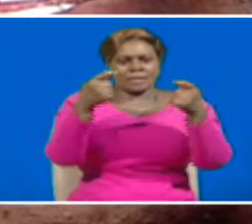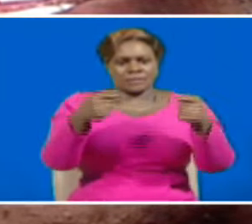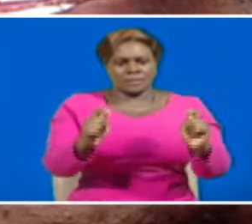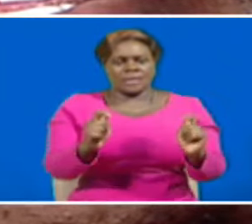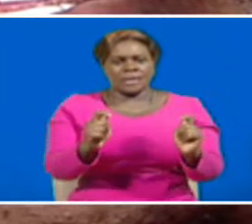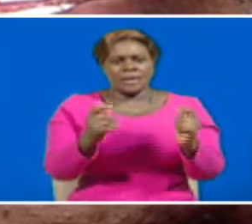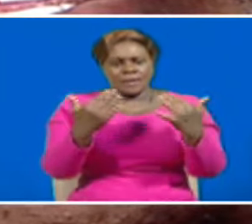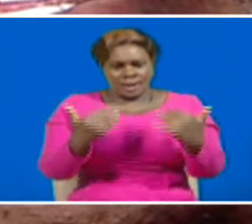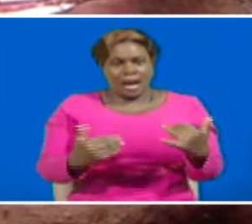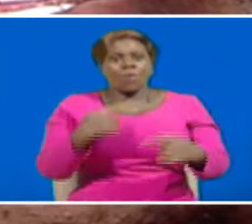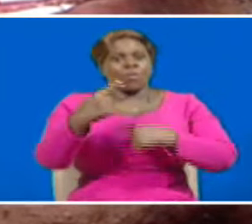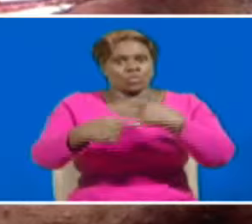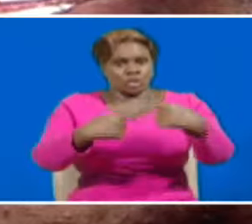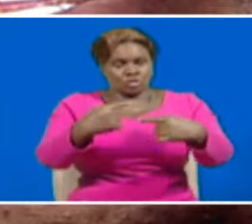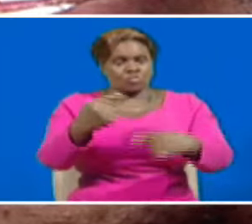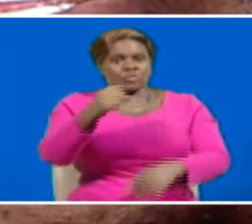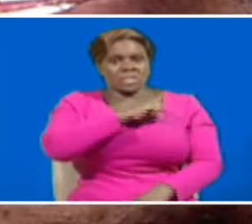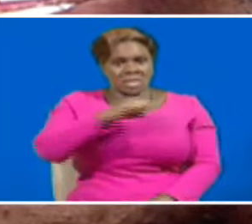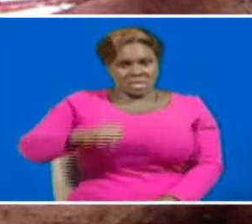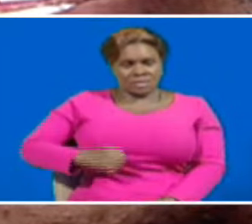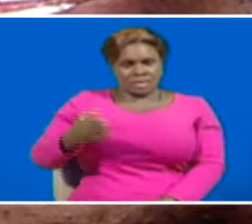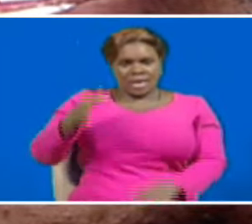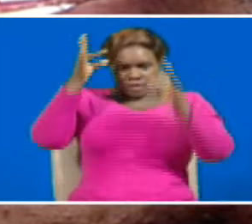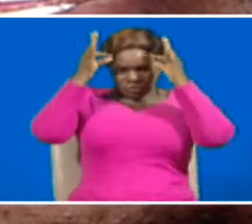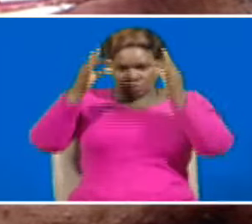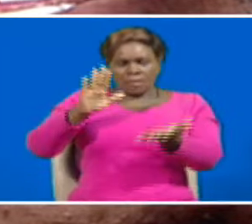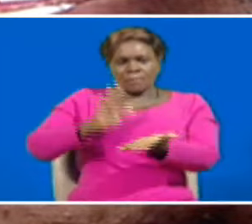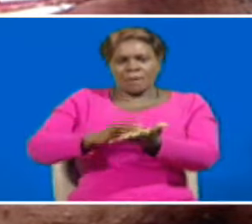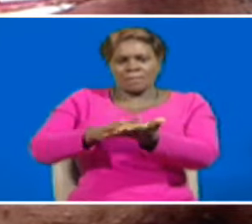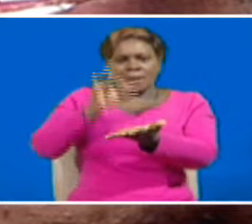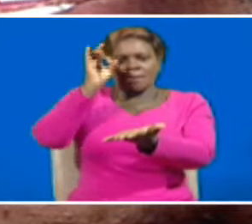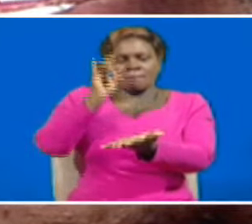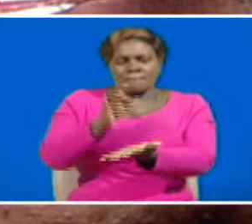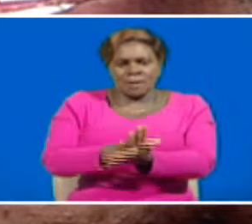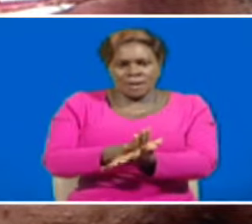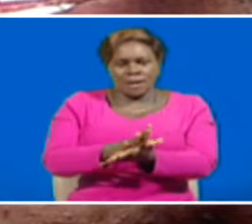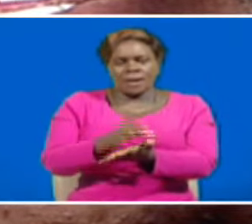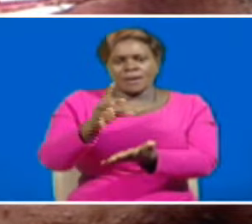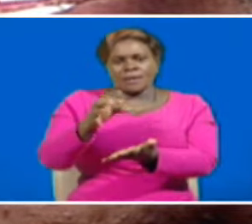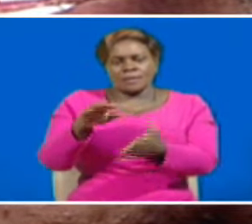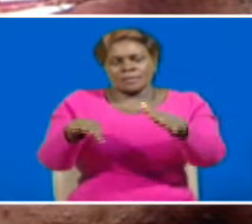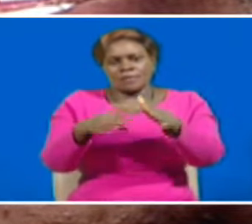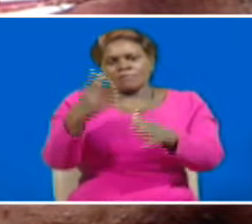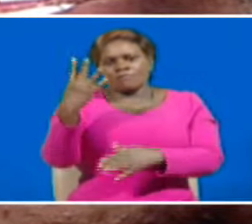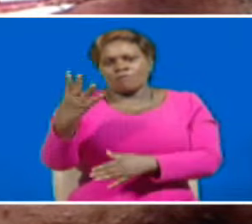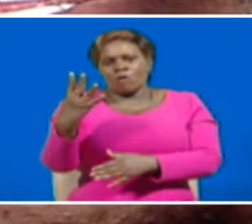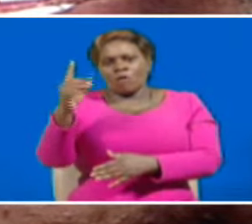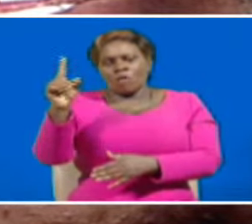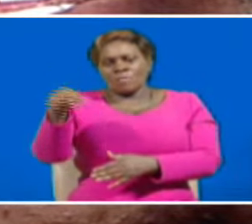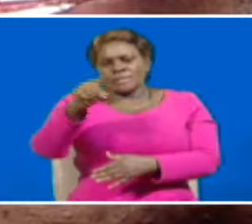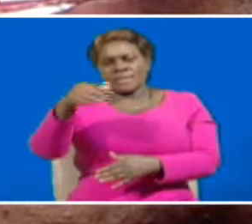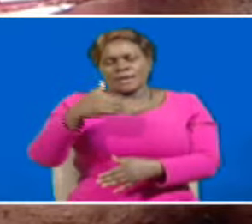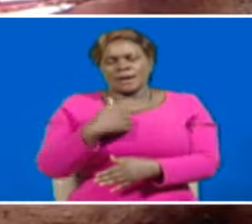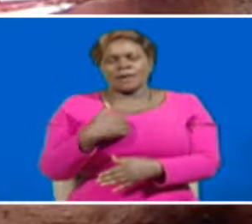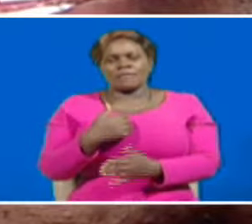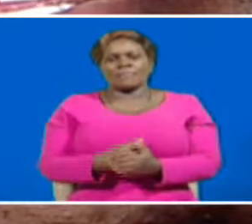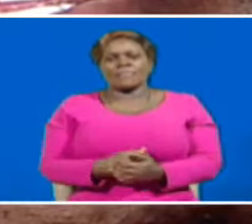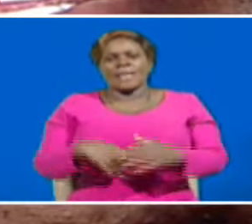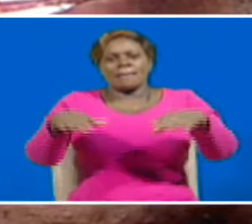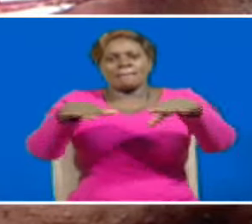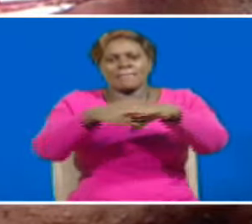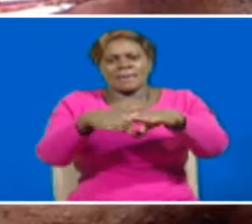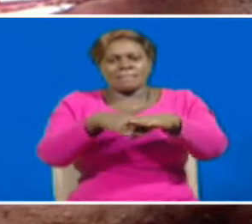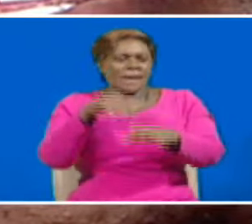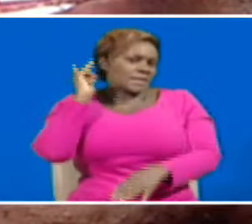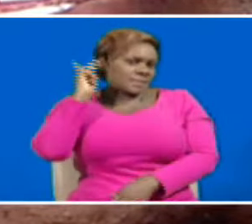session, which is currently underway, will determine the proposed removal of Munda, who is facing four allegations. According to members of the